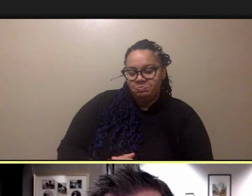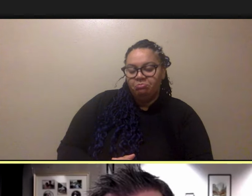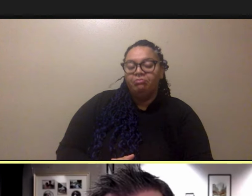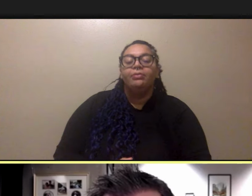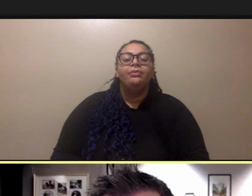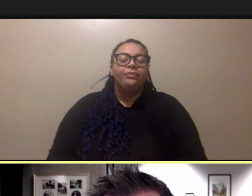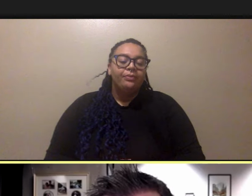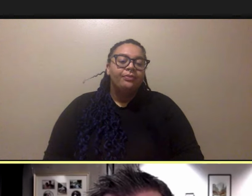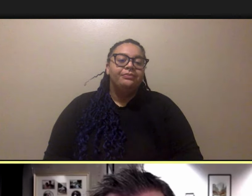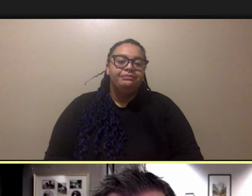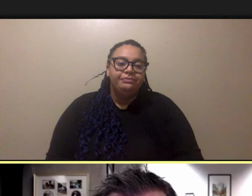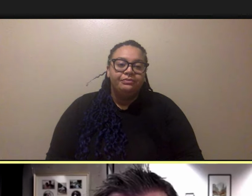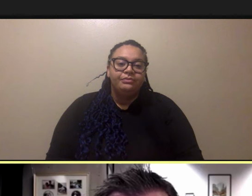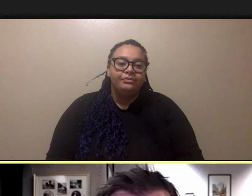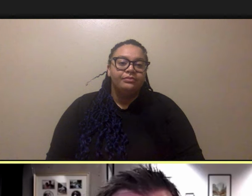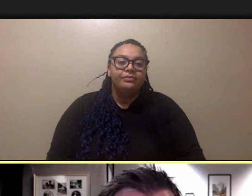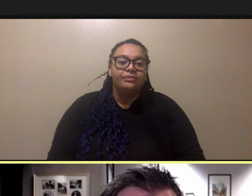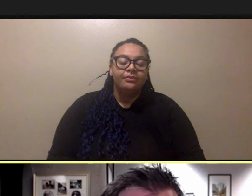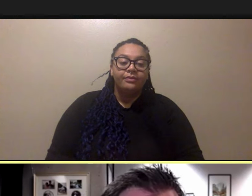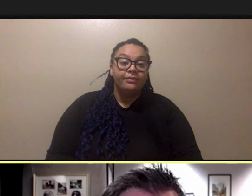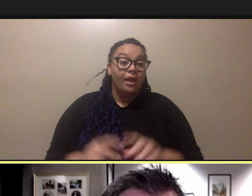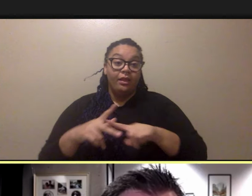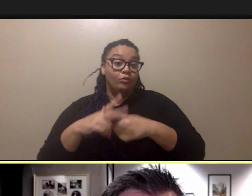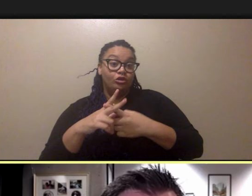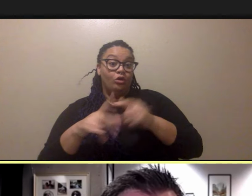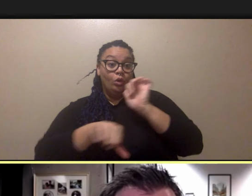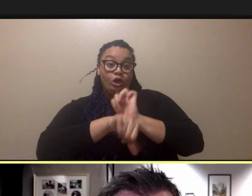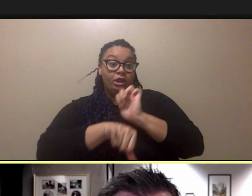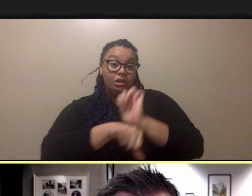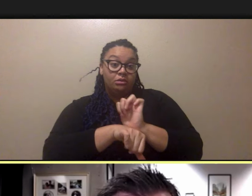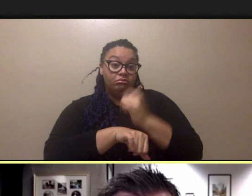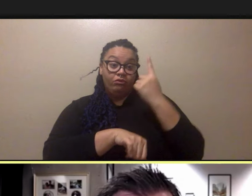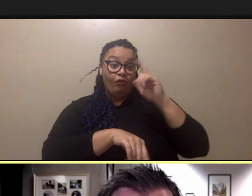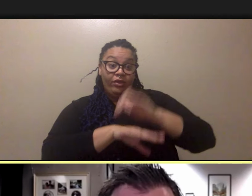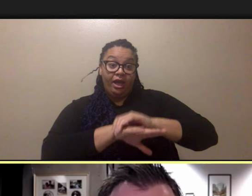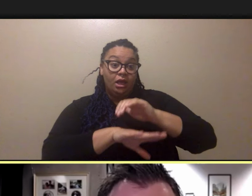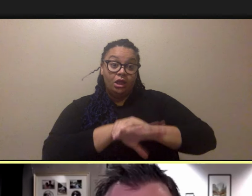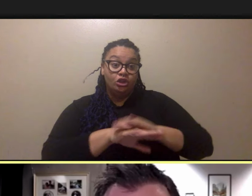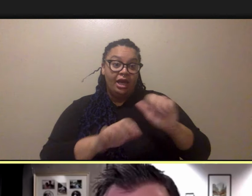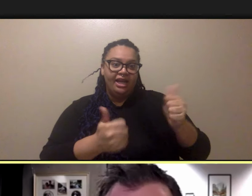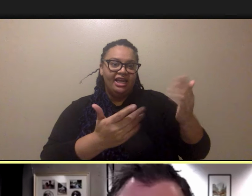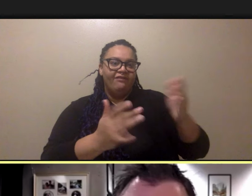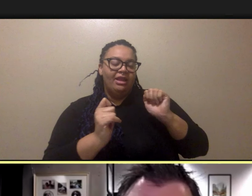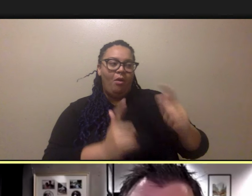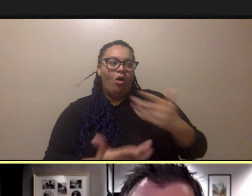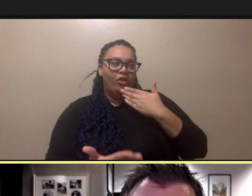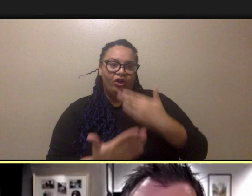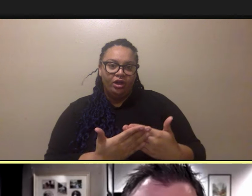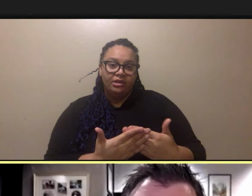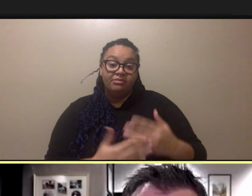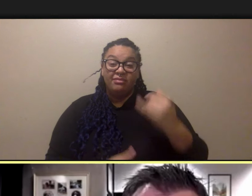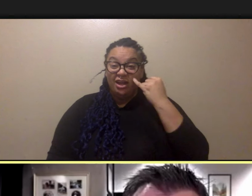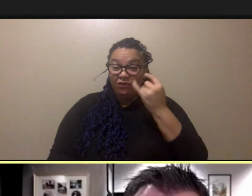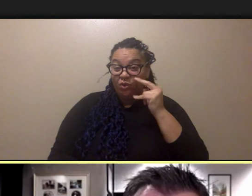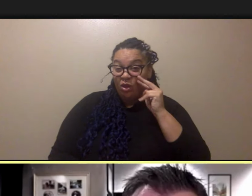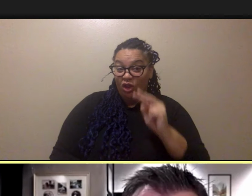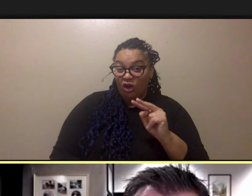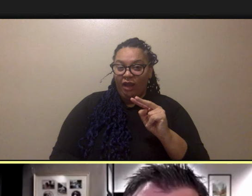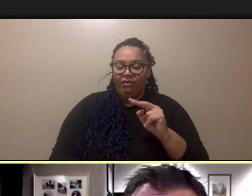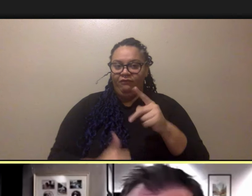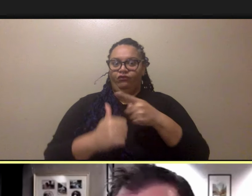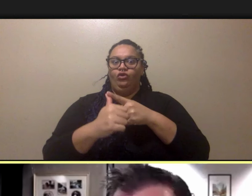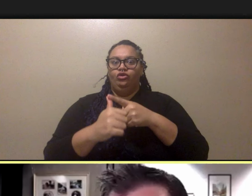And they would just start working for the English and giving them all the goods. And if you look at the original documents of